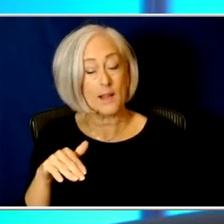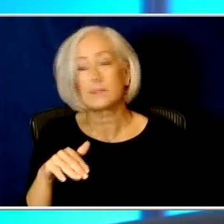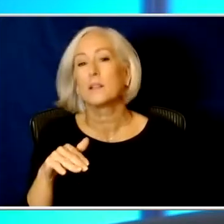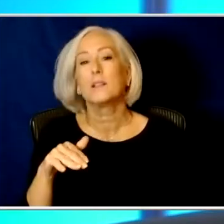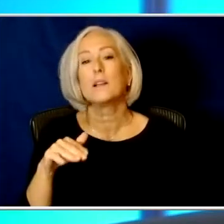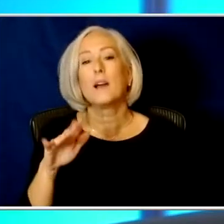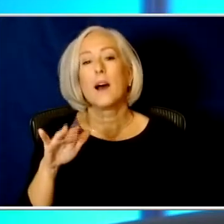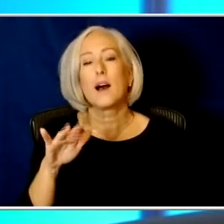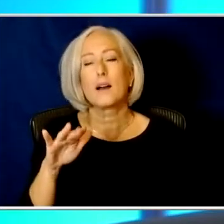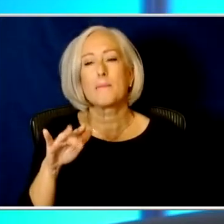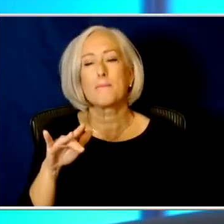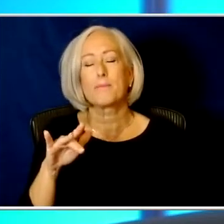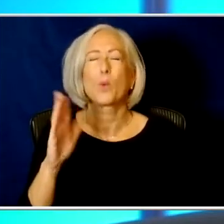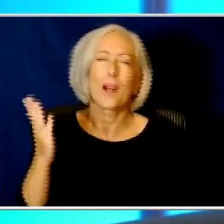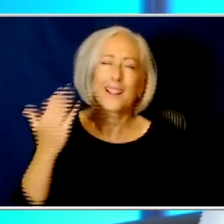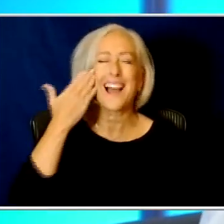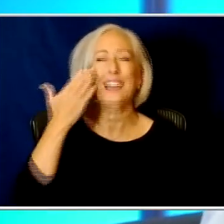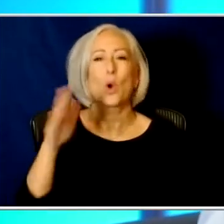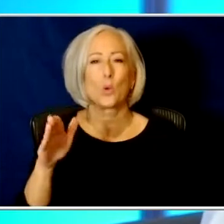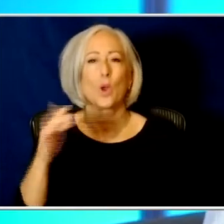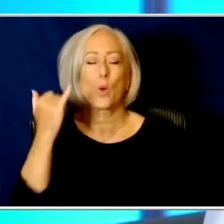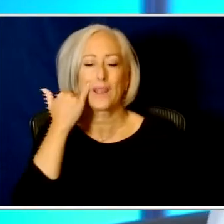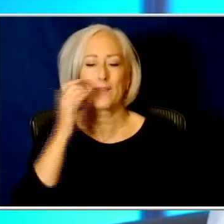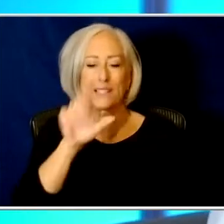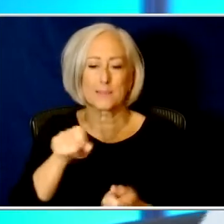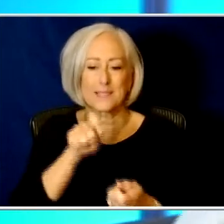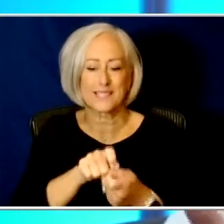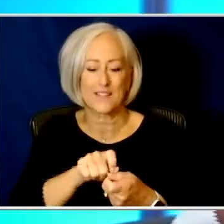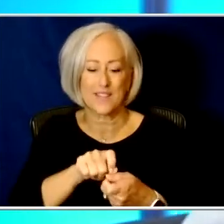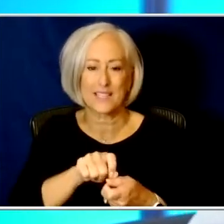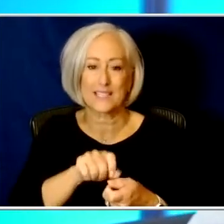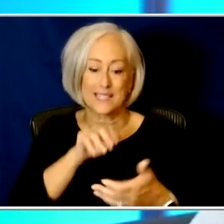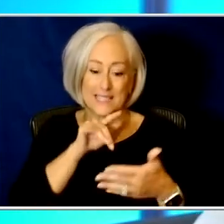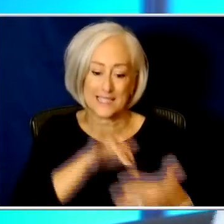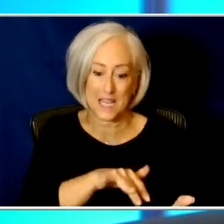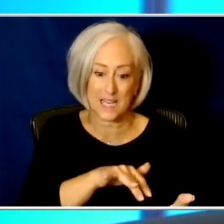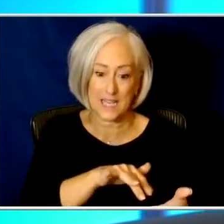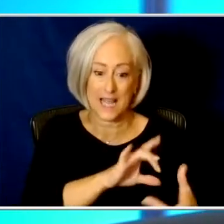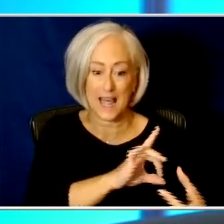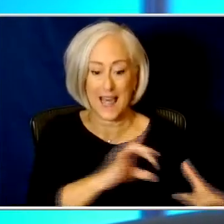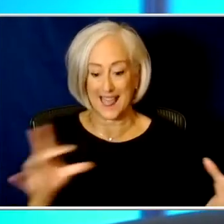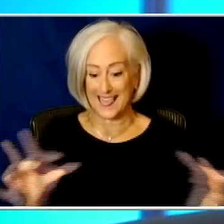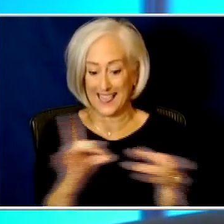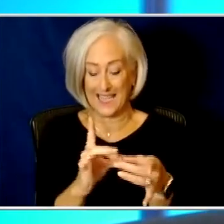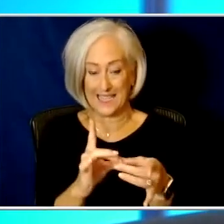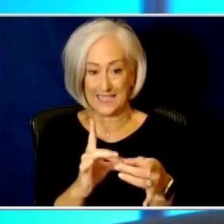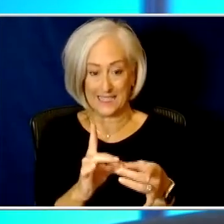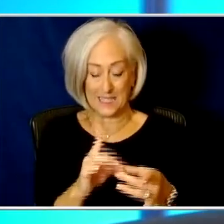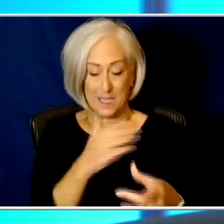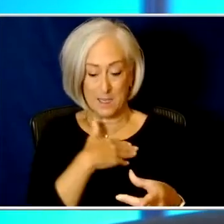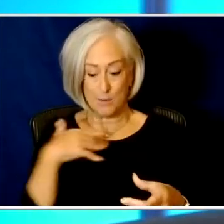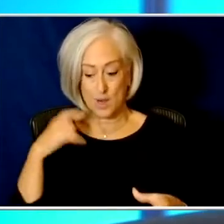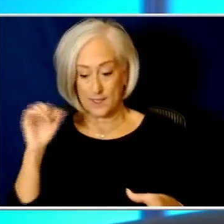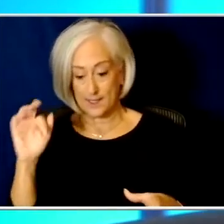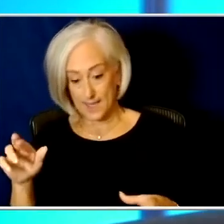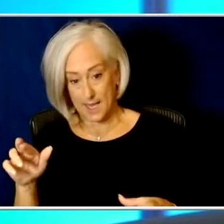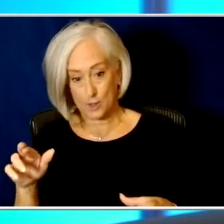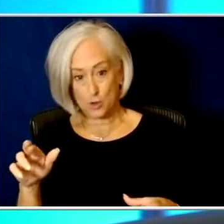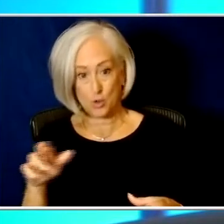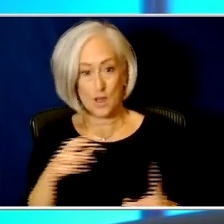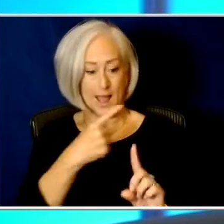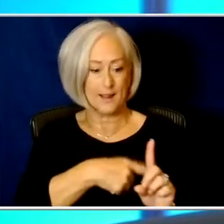I don't know if there's any specific study that links climate change specifically to breast cancer, but we know that just